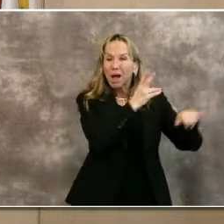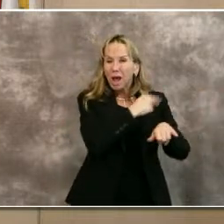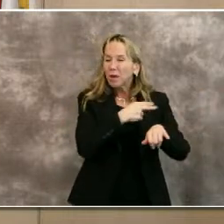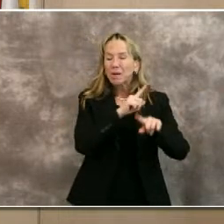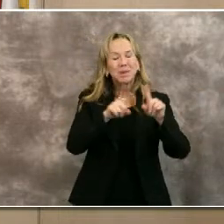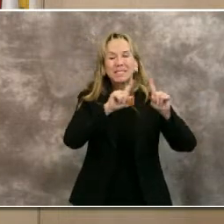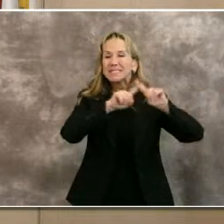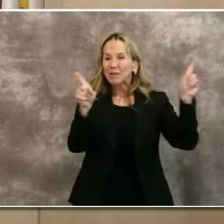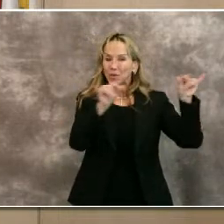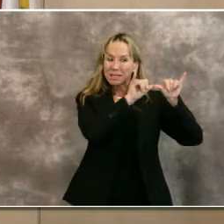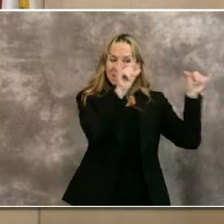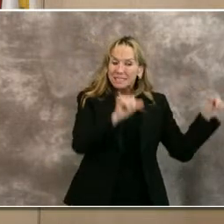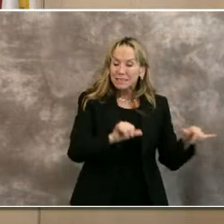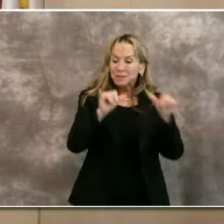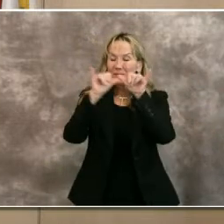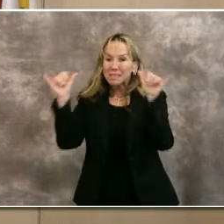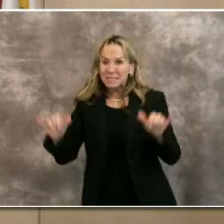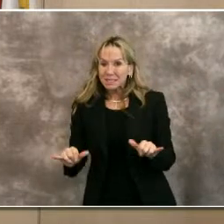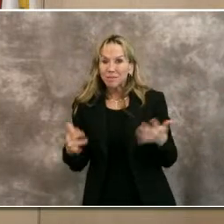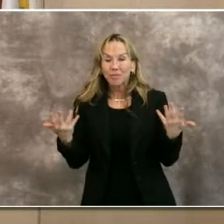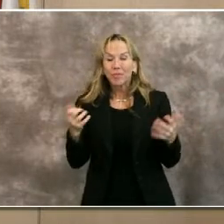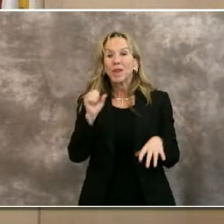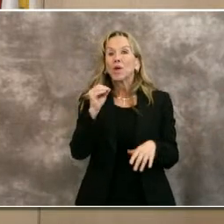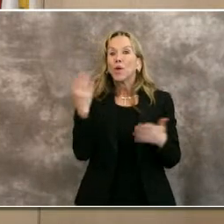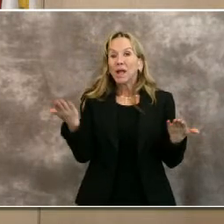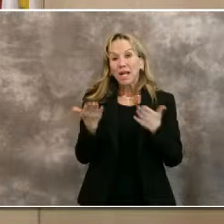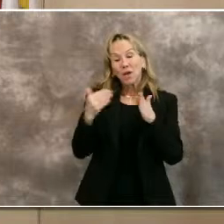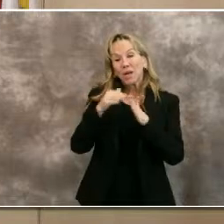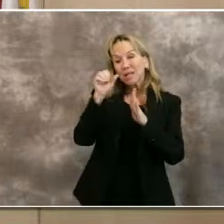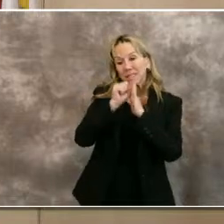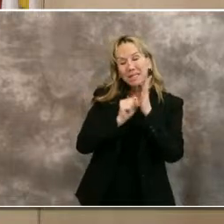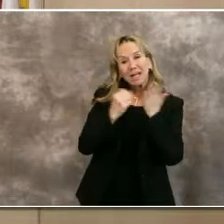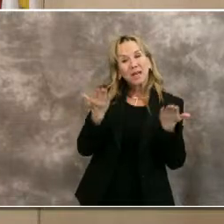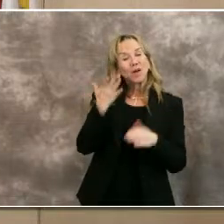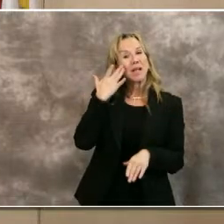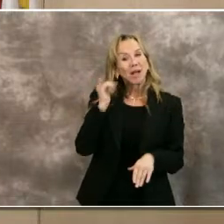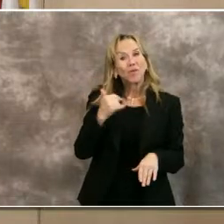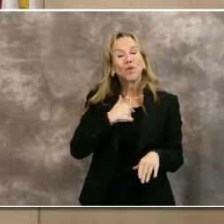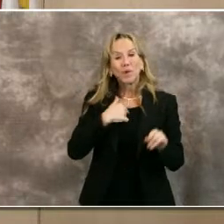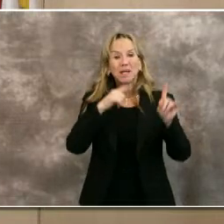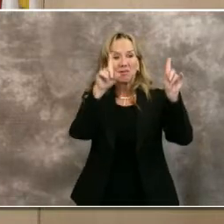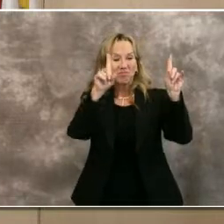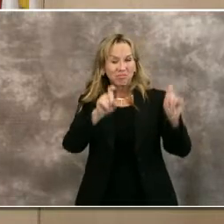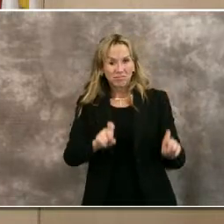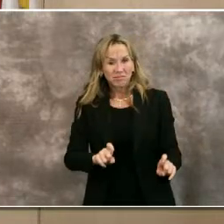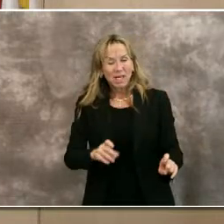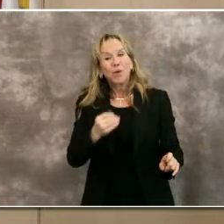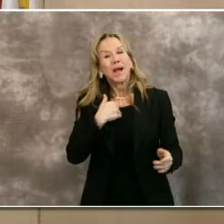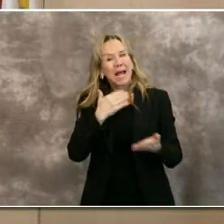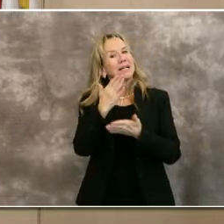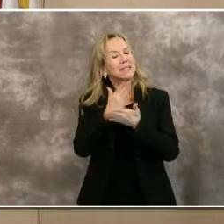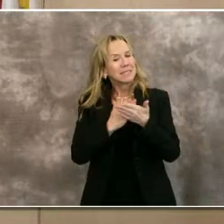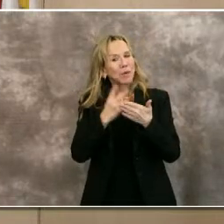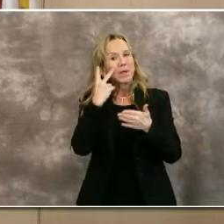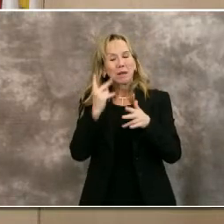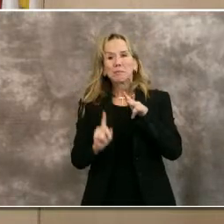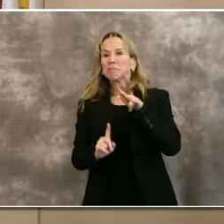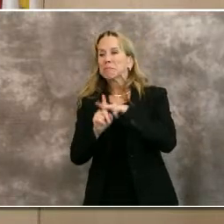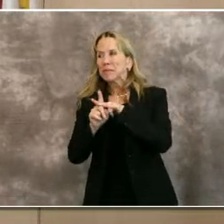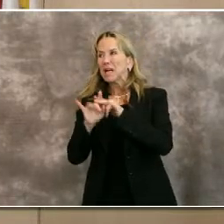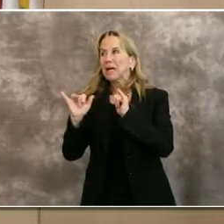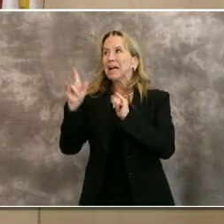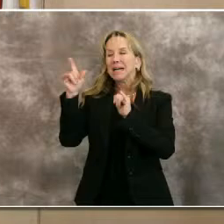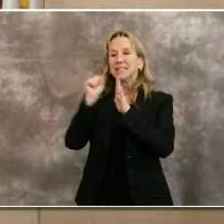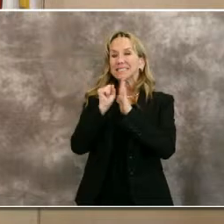report on testing that's done throughout the state. And as stated earlier, we've had a few glitches with our state